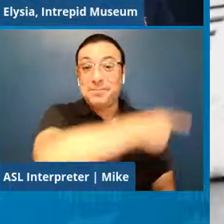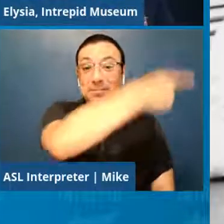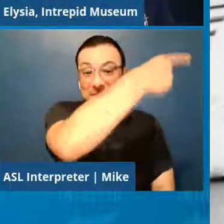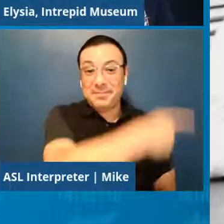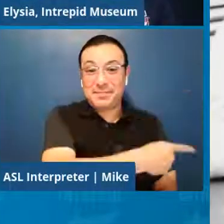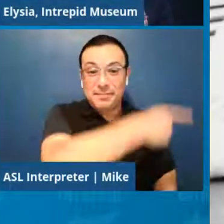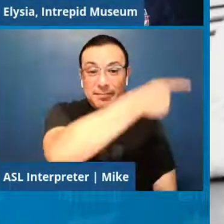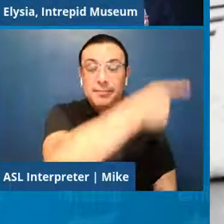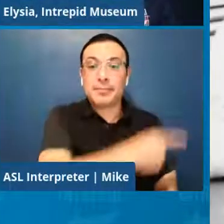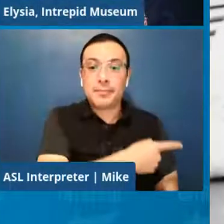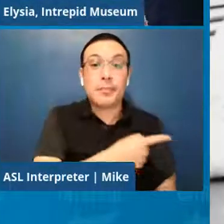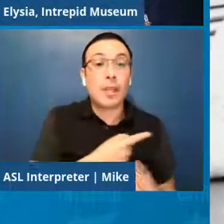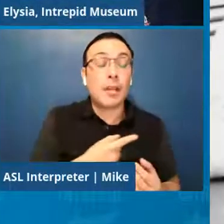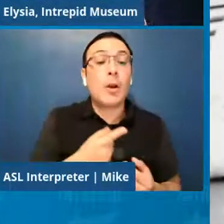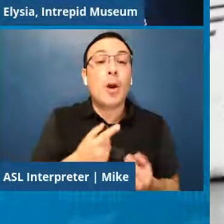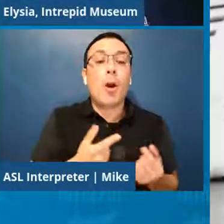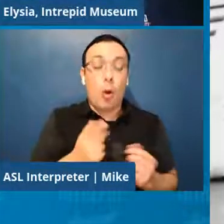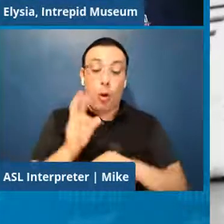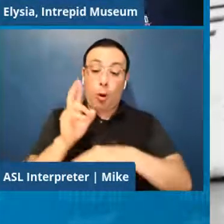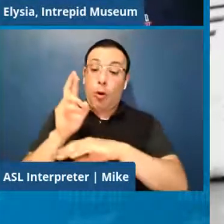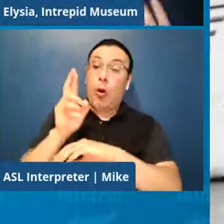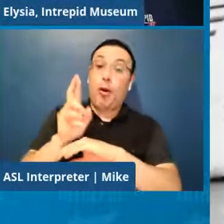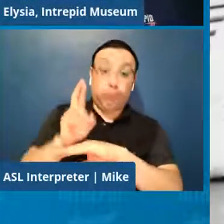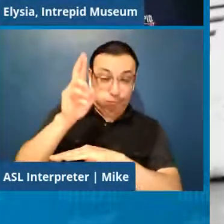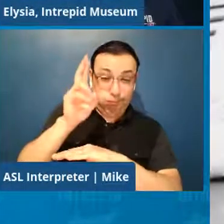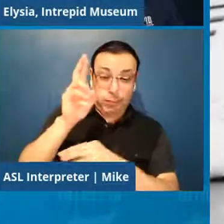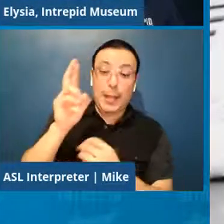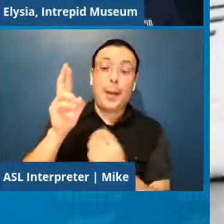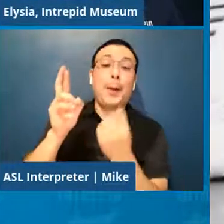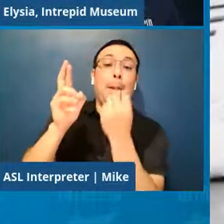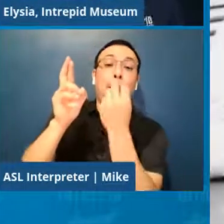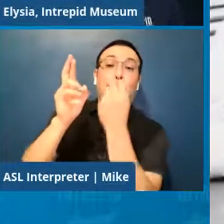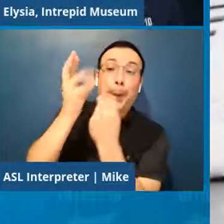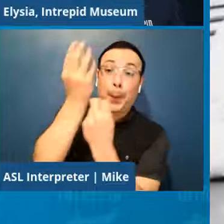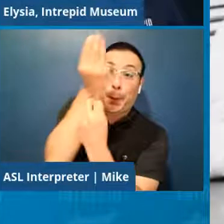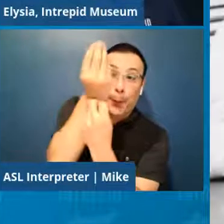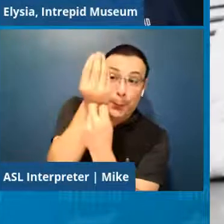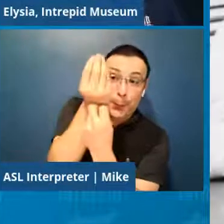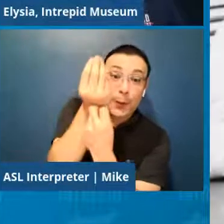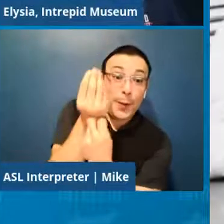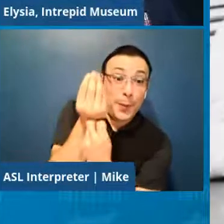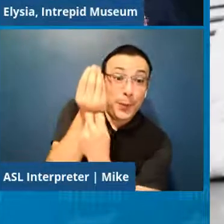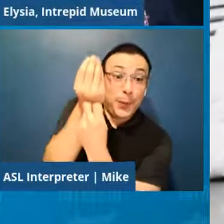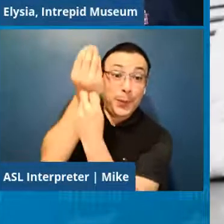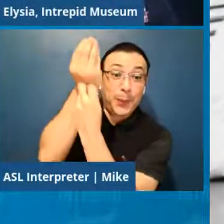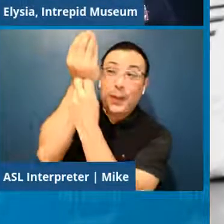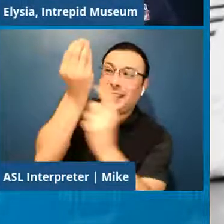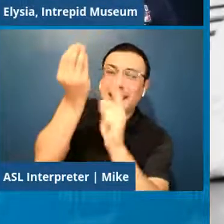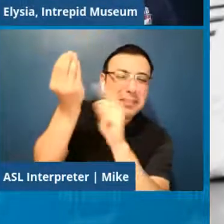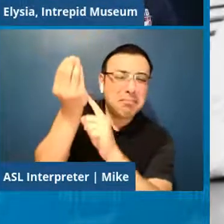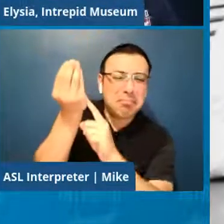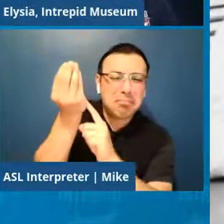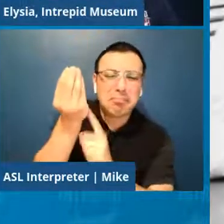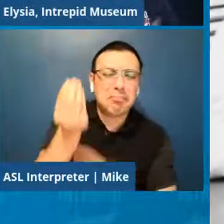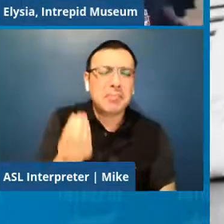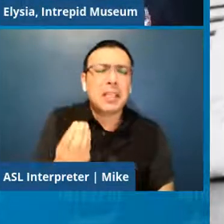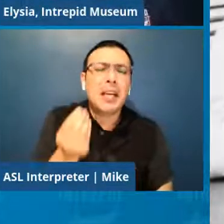only ranged from a few minutes to about a day. So, they didn't really need too much food with them anyway. And often they